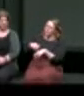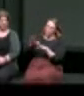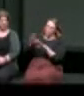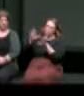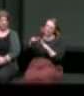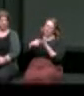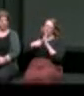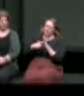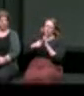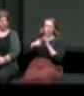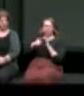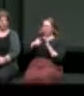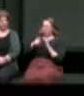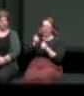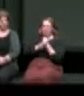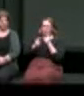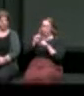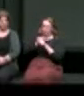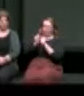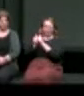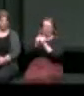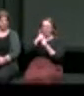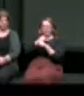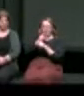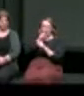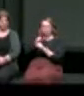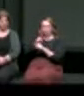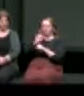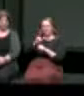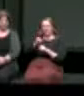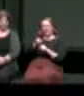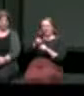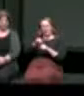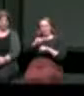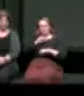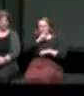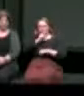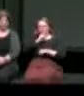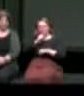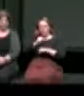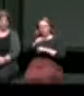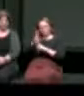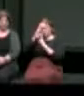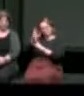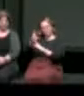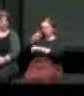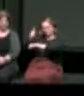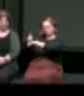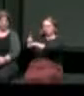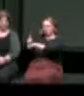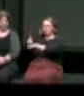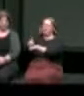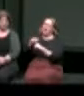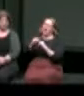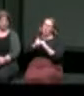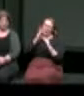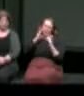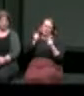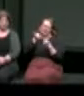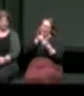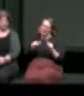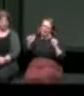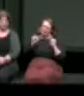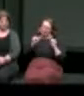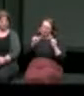together to make sure that that marker was treated correctly and respectfully. And that's how I would expect anything that's of this nature